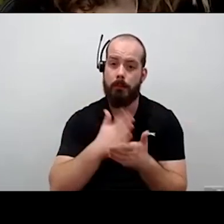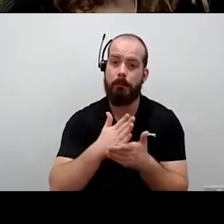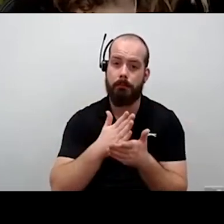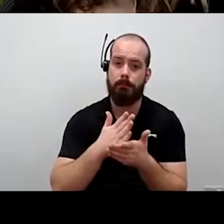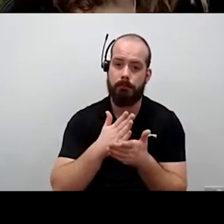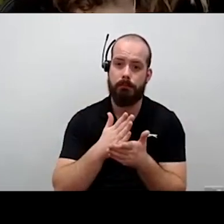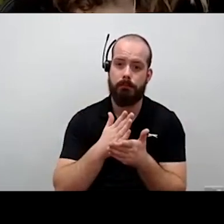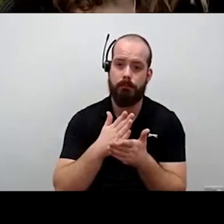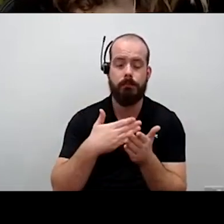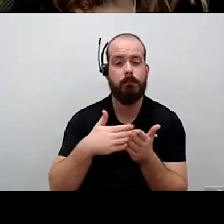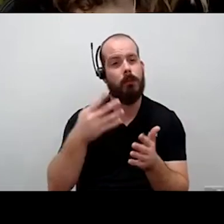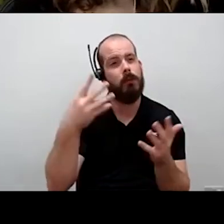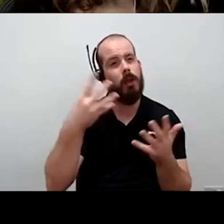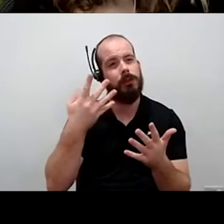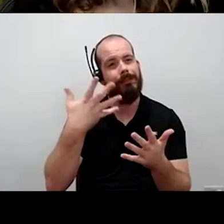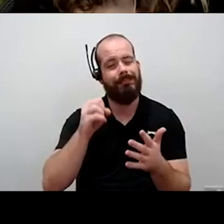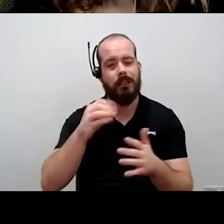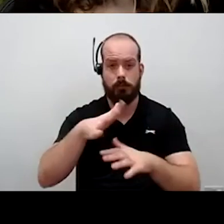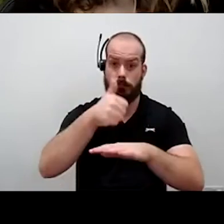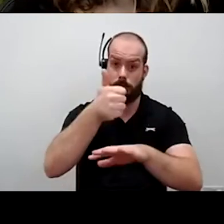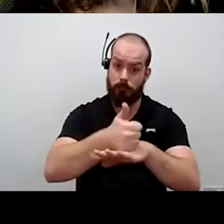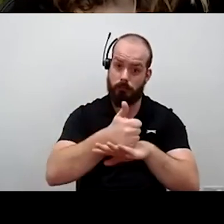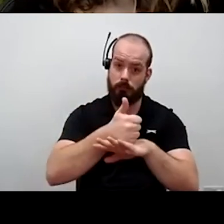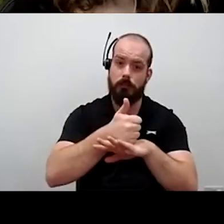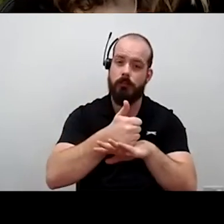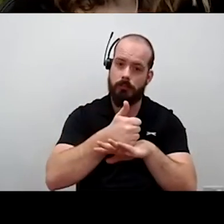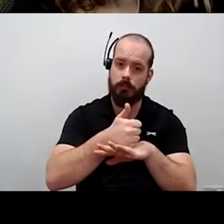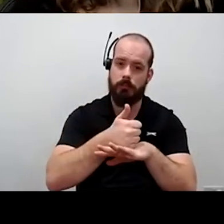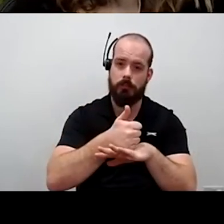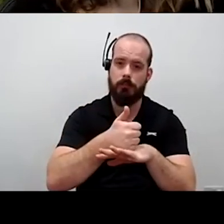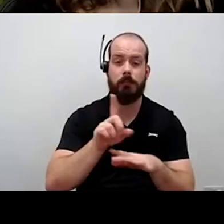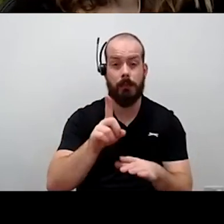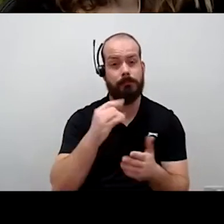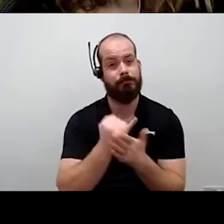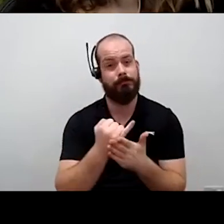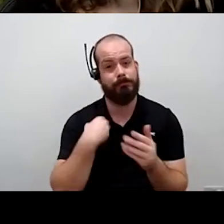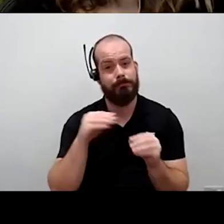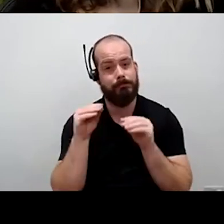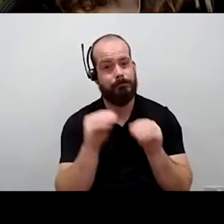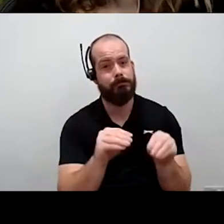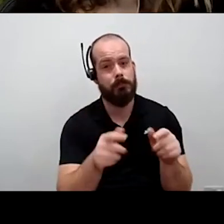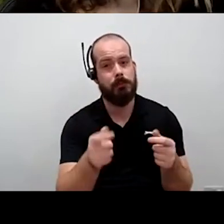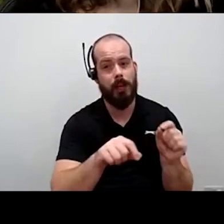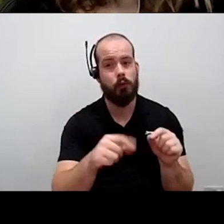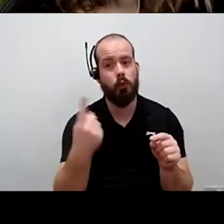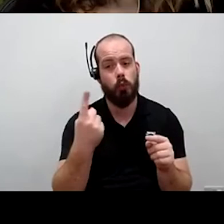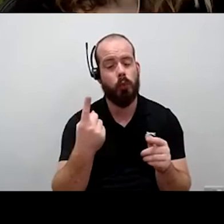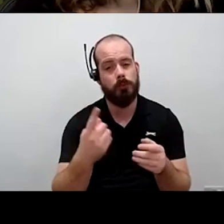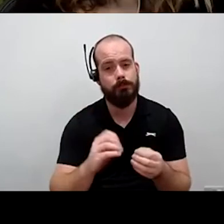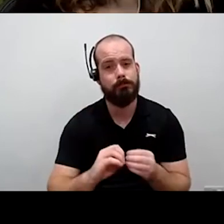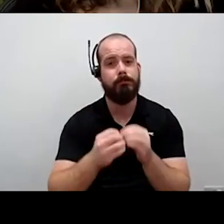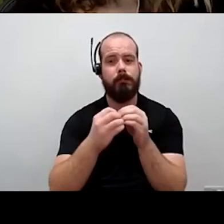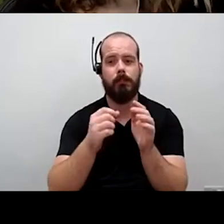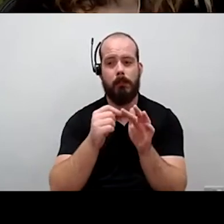reactors were built in Belgium. So, and unfortunately, we trained the scientists who made the Pakistani atom